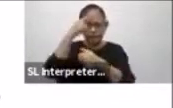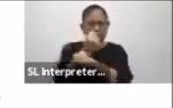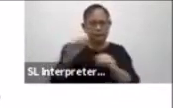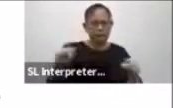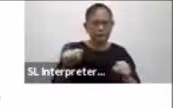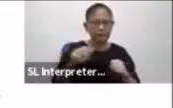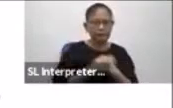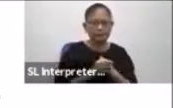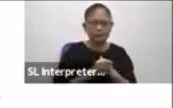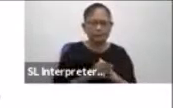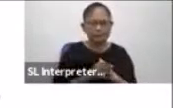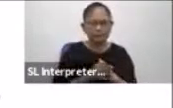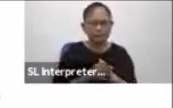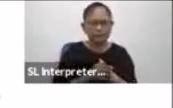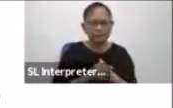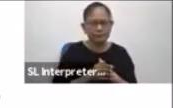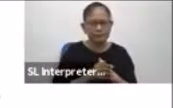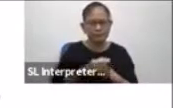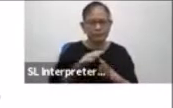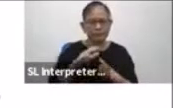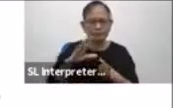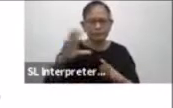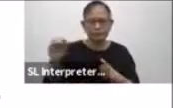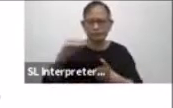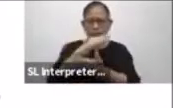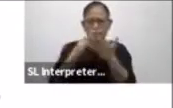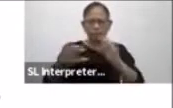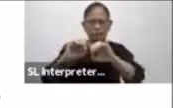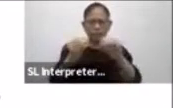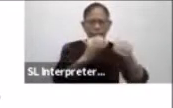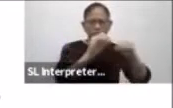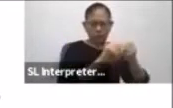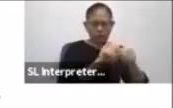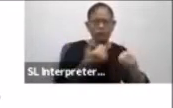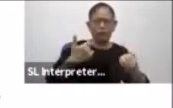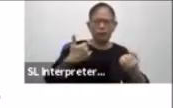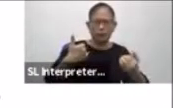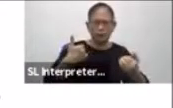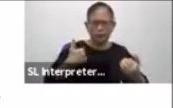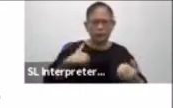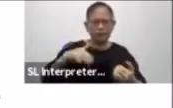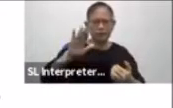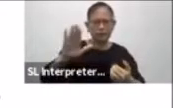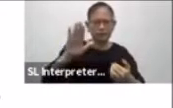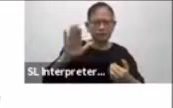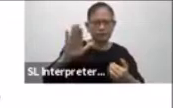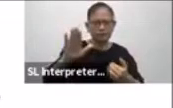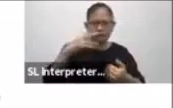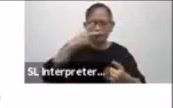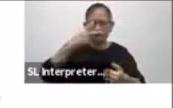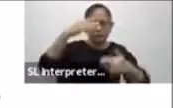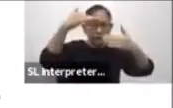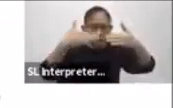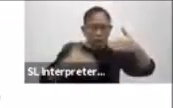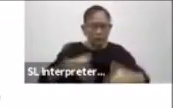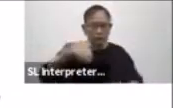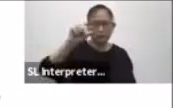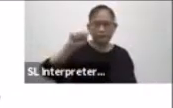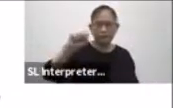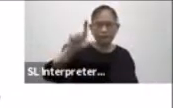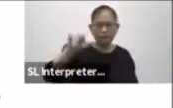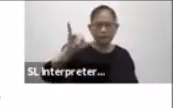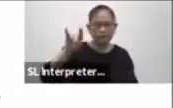Women, and WHO have come up with this decision tree that you can see at the bottom of the slide, which really walks you through